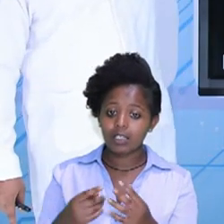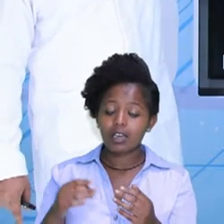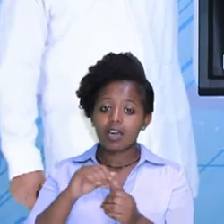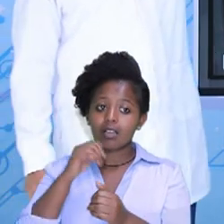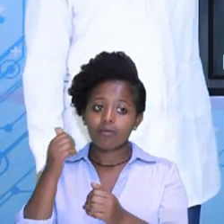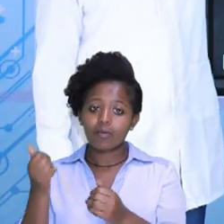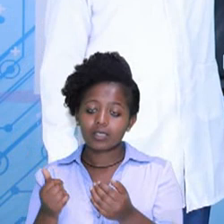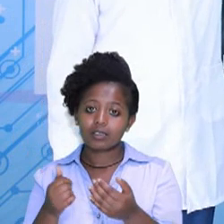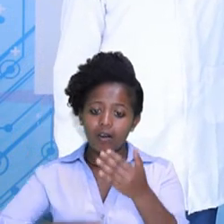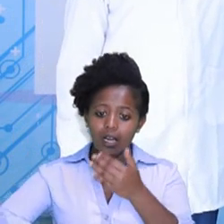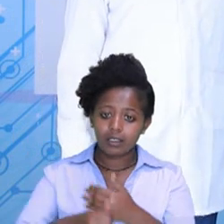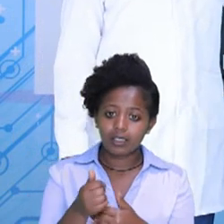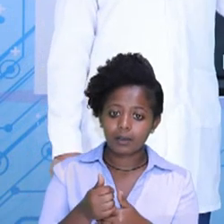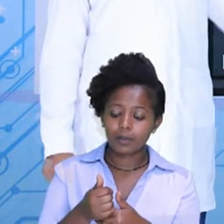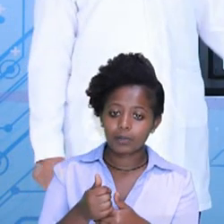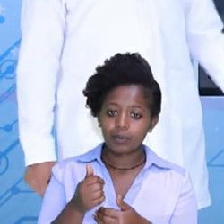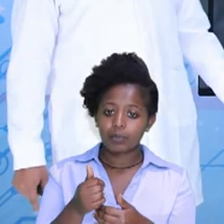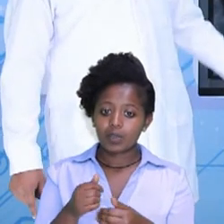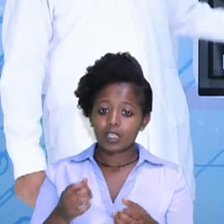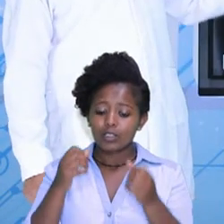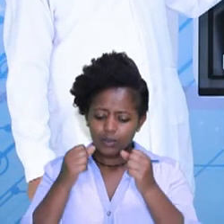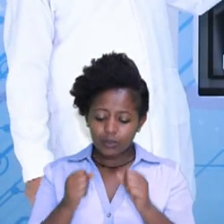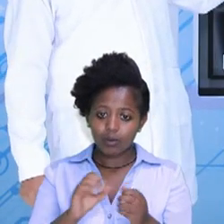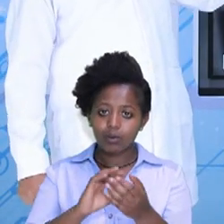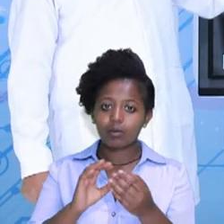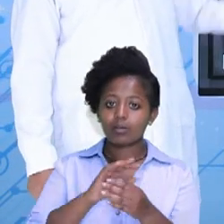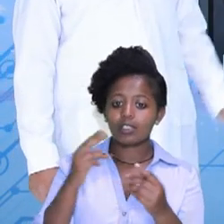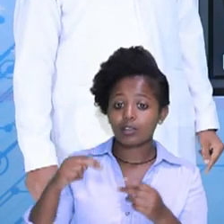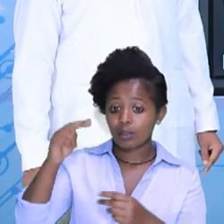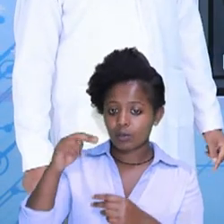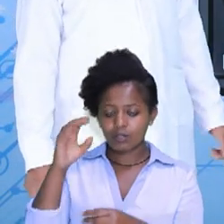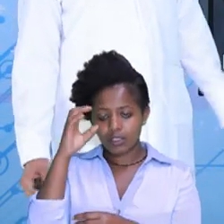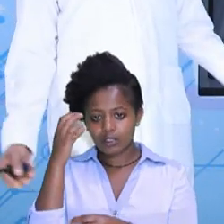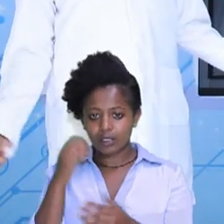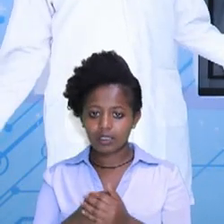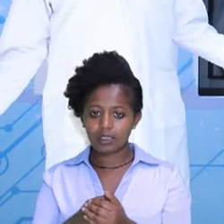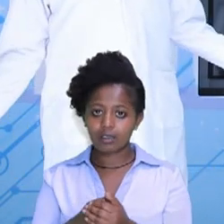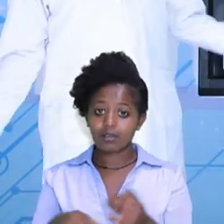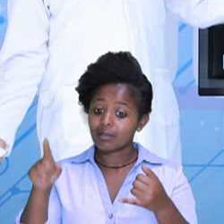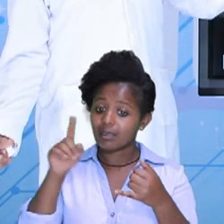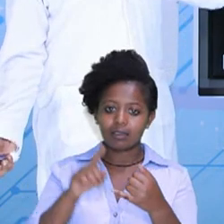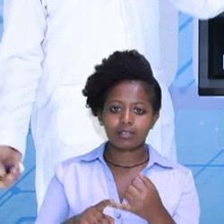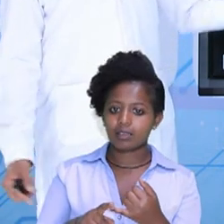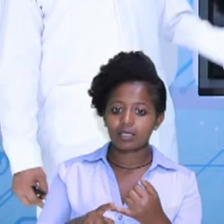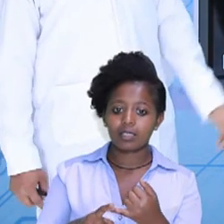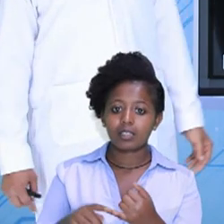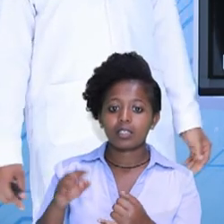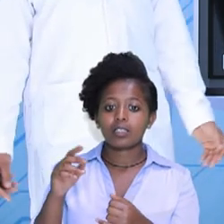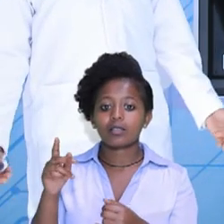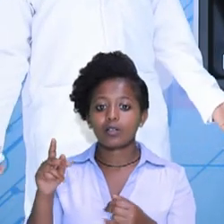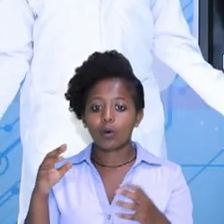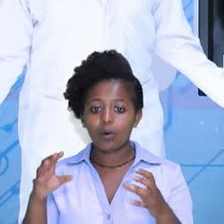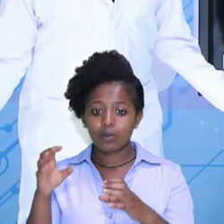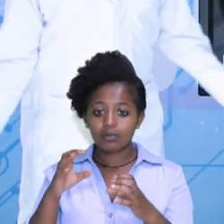massive attack against communist stronghold in the northern China. Later, Kuomintang